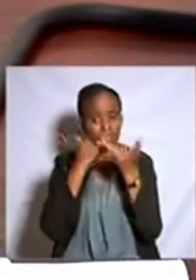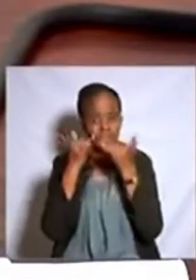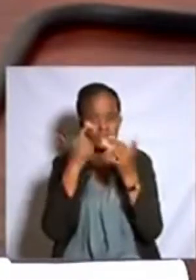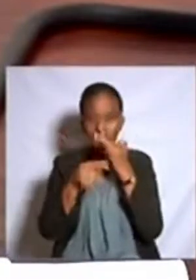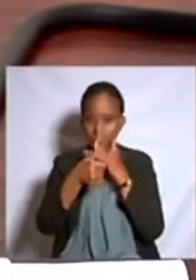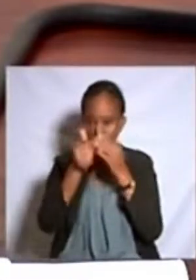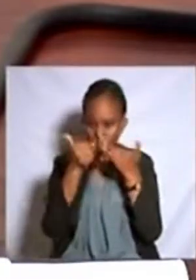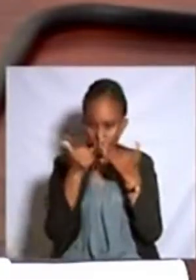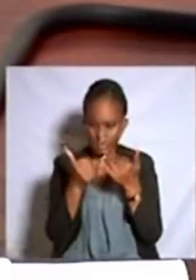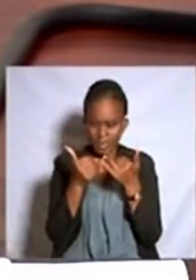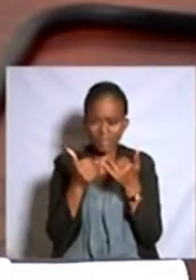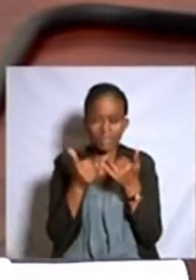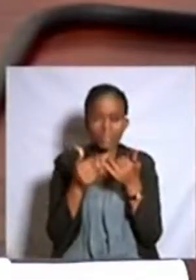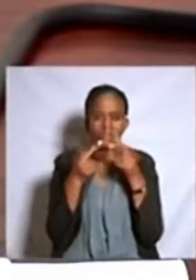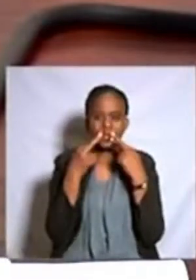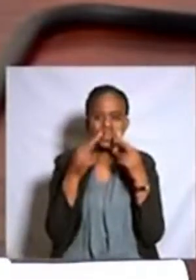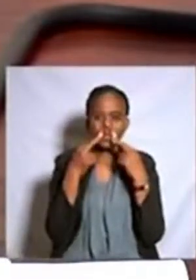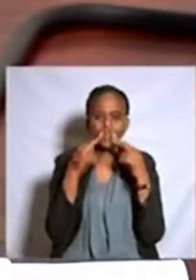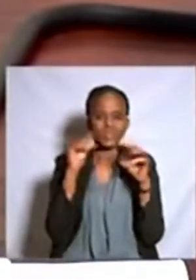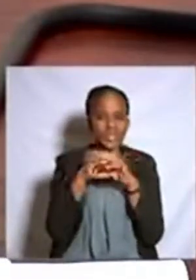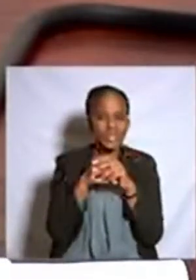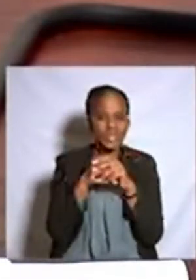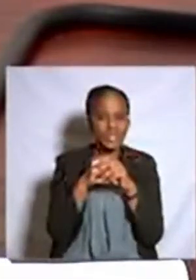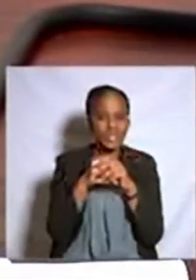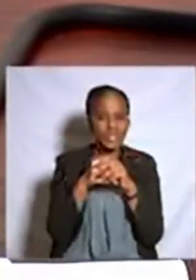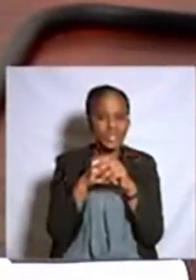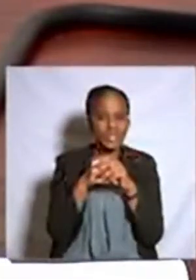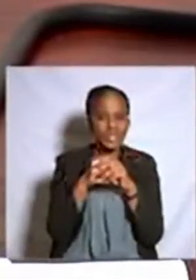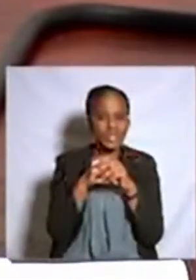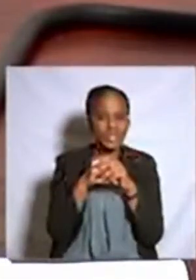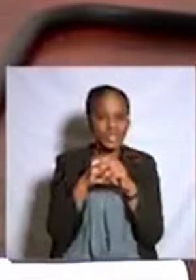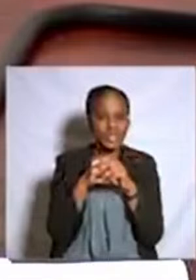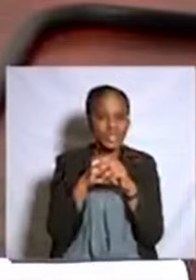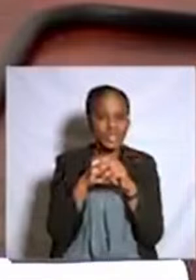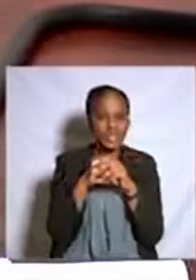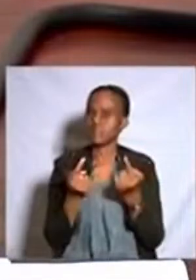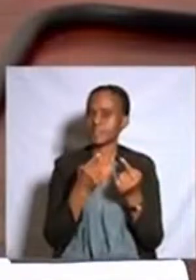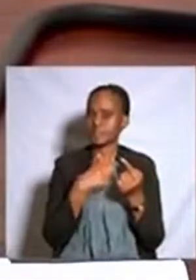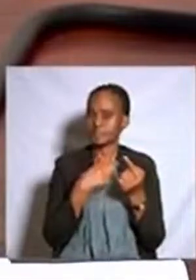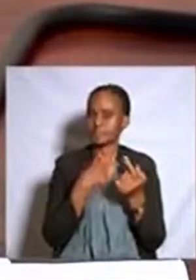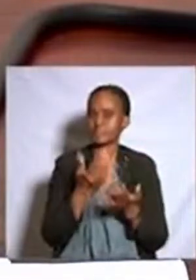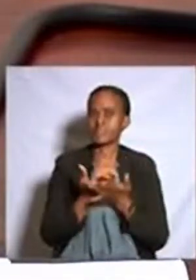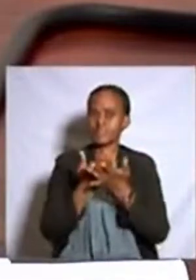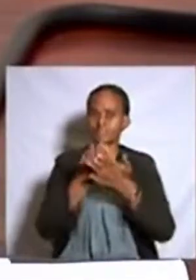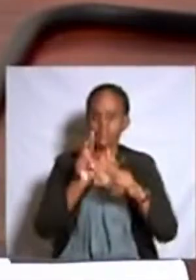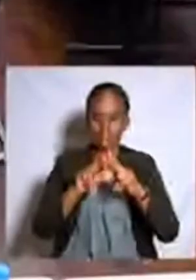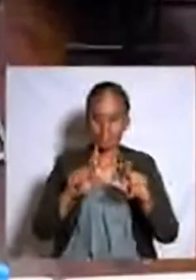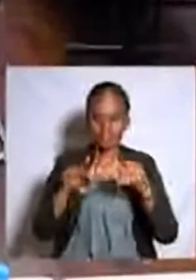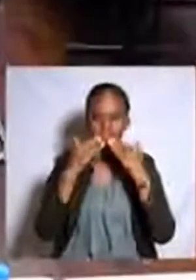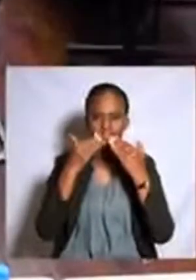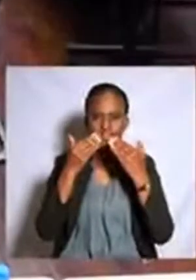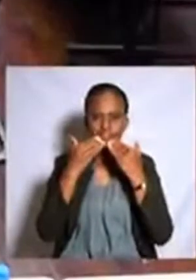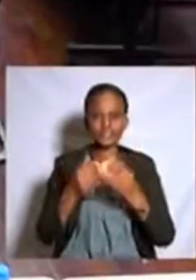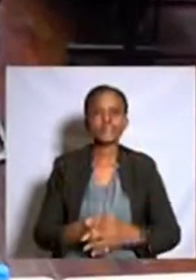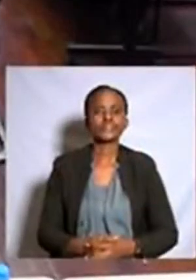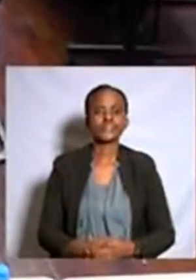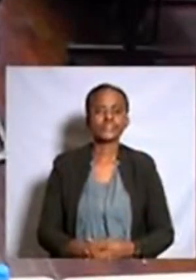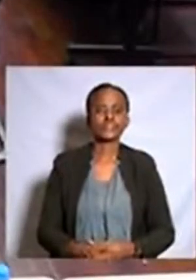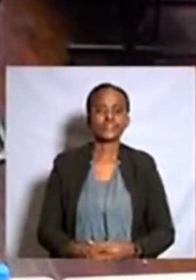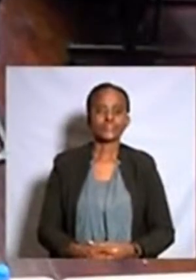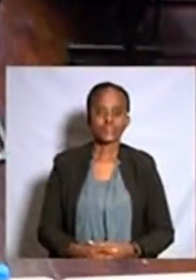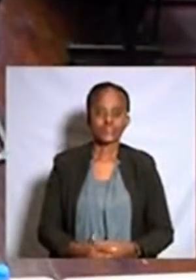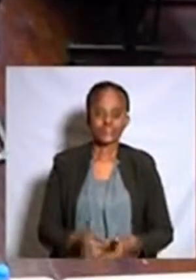now, which resulted into this situation? I submit. Chair. Thank you. Thank you, Honorable